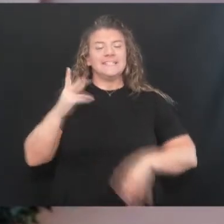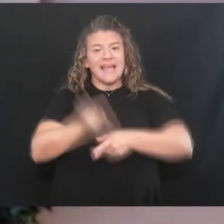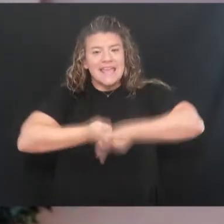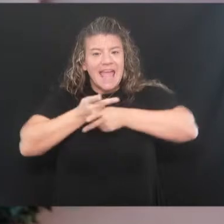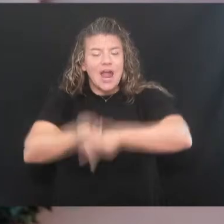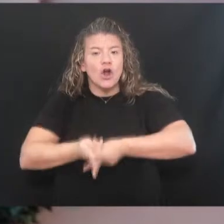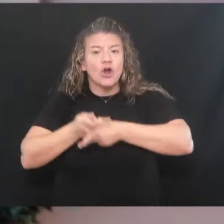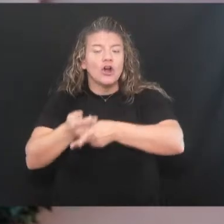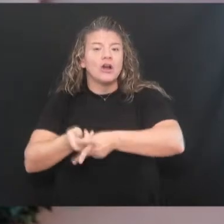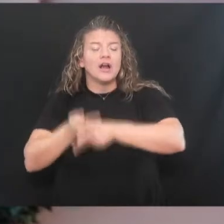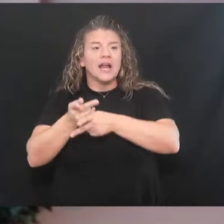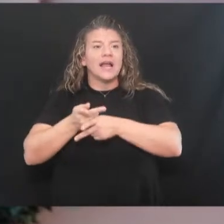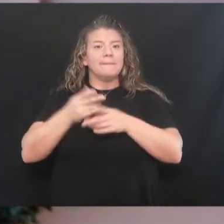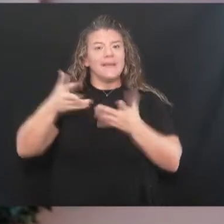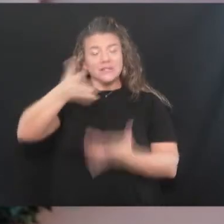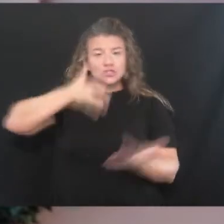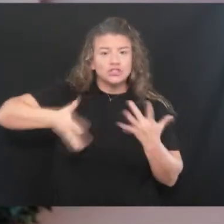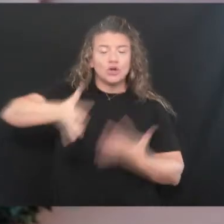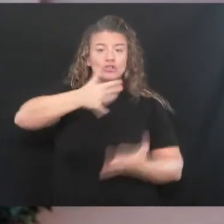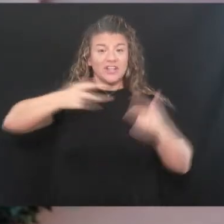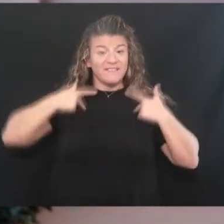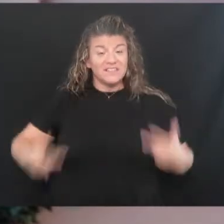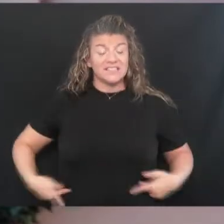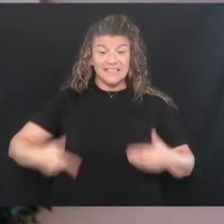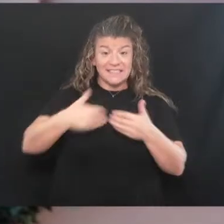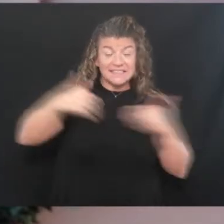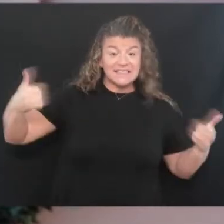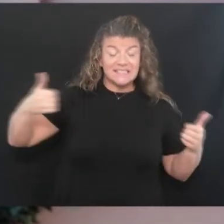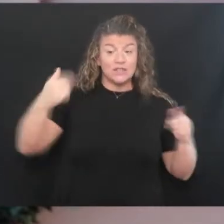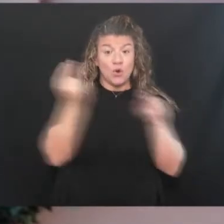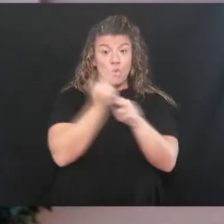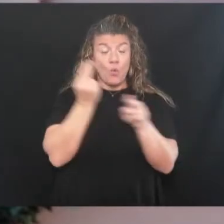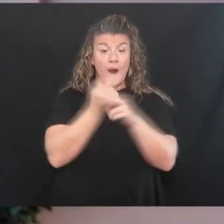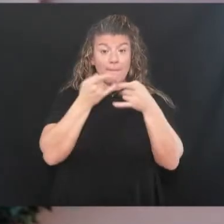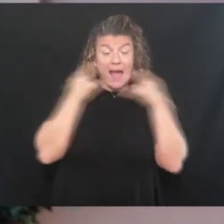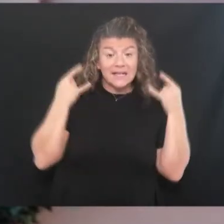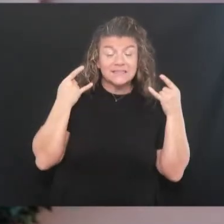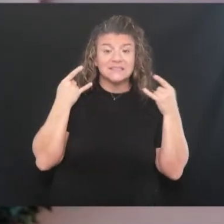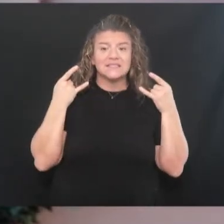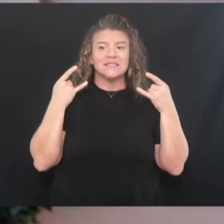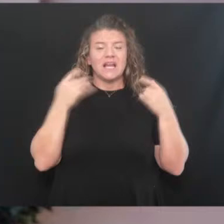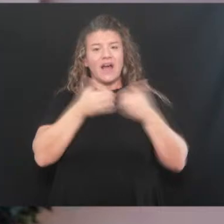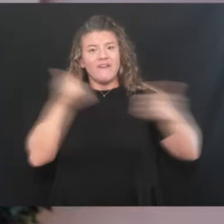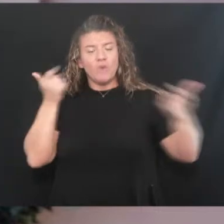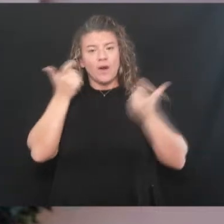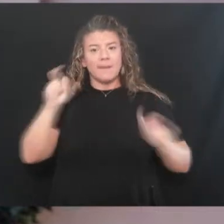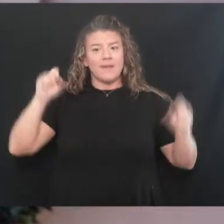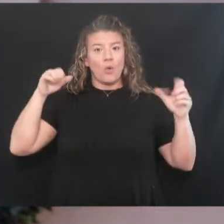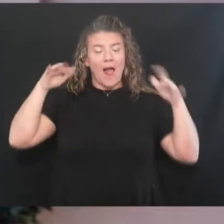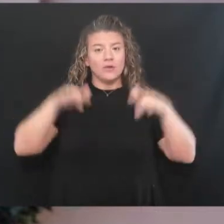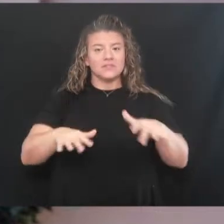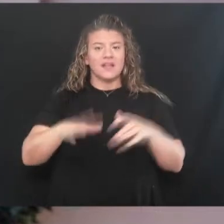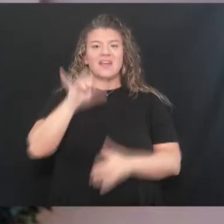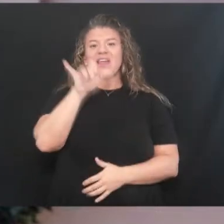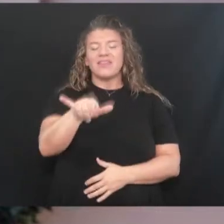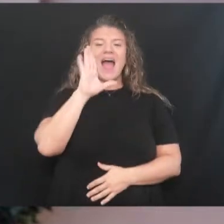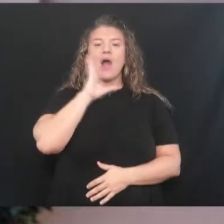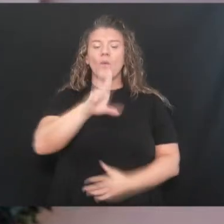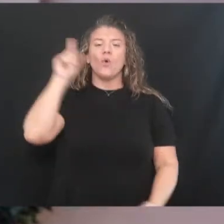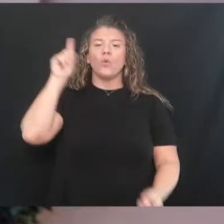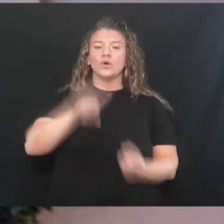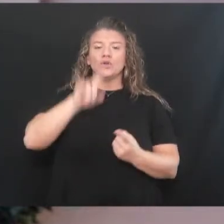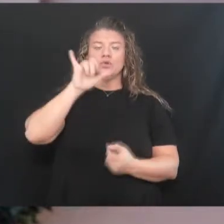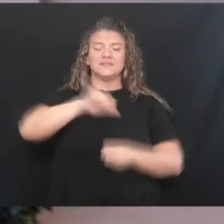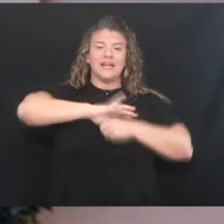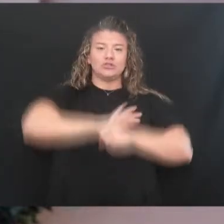care, being socially, physically distanced, wearing masks and avoiding big crowds, et cetera, then that will reduce that